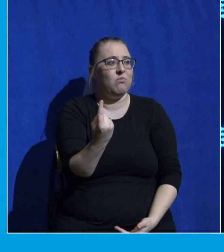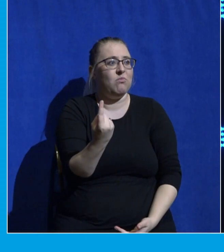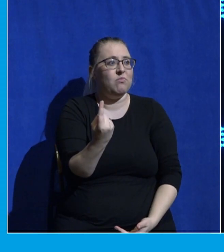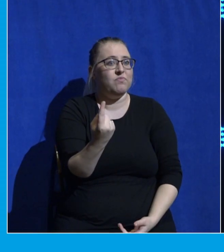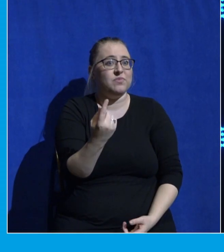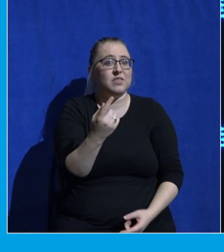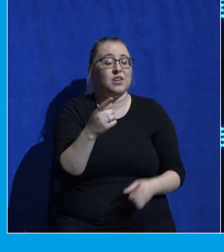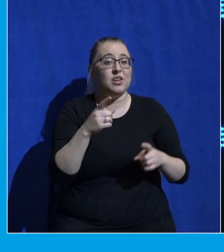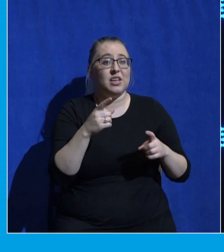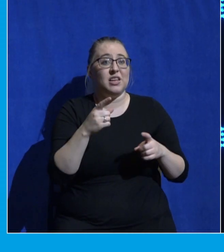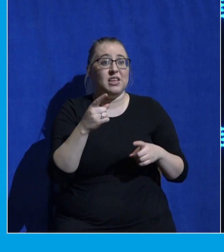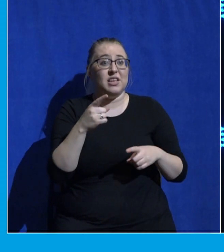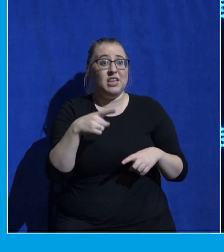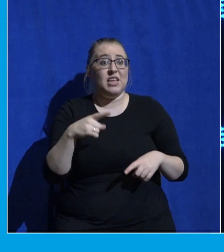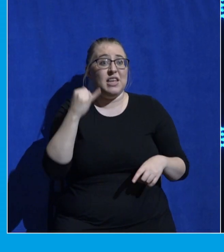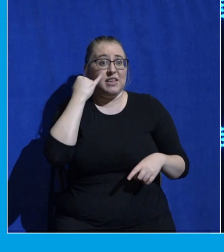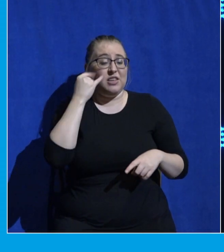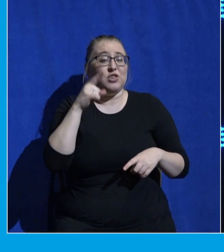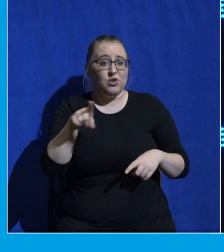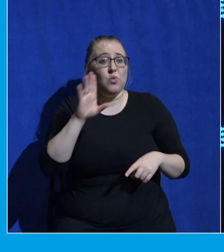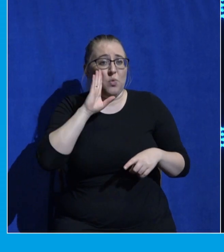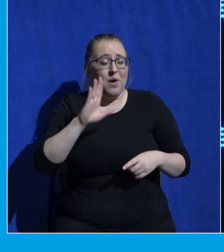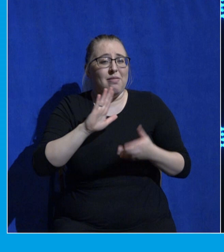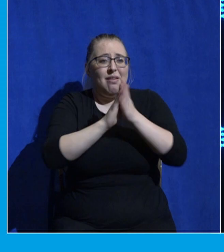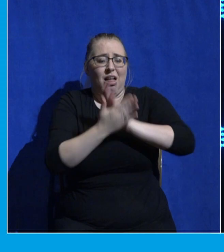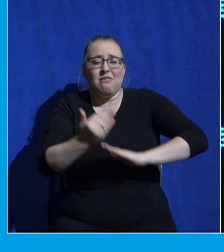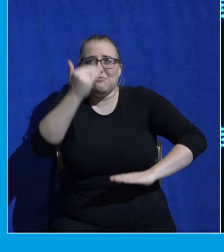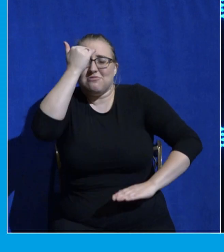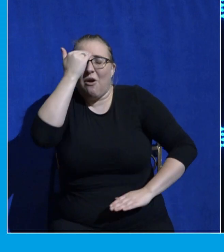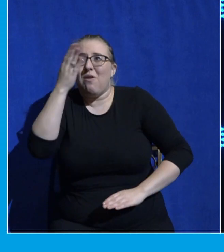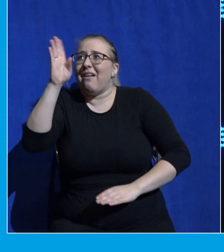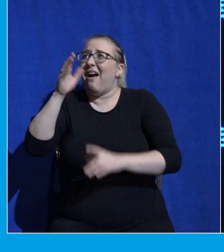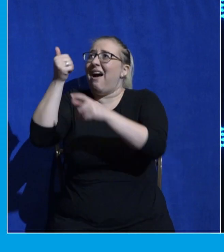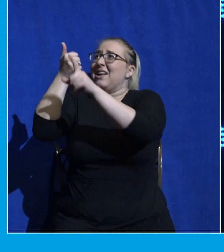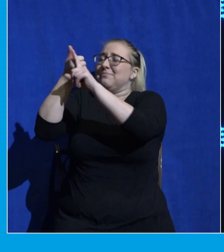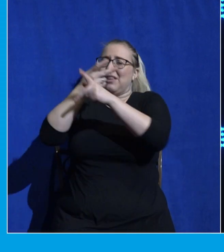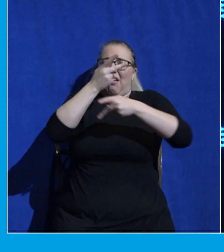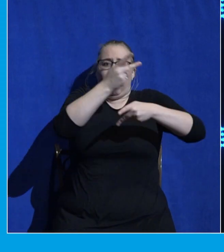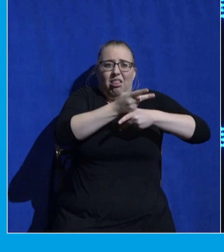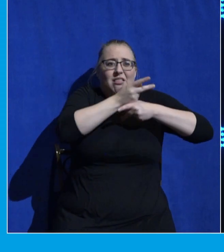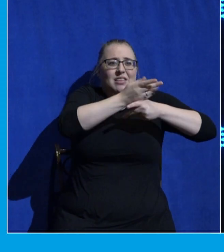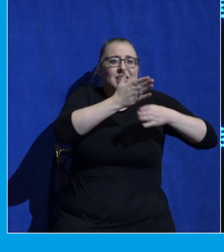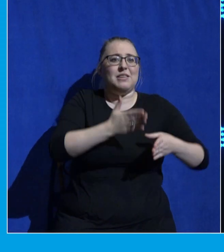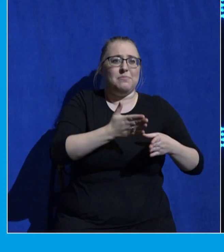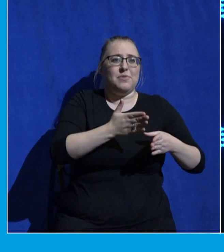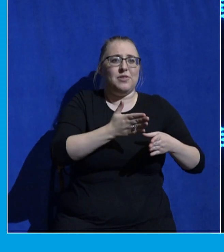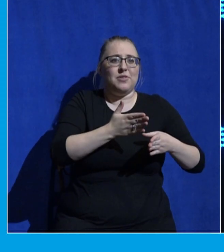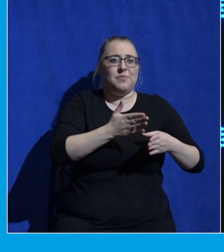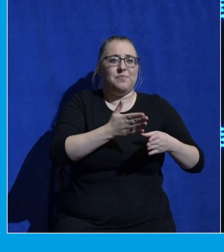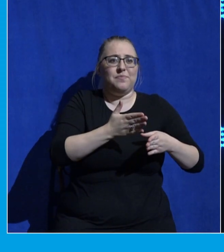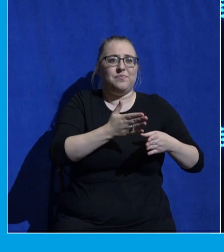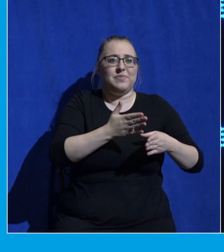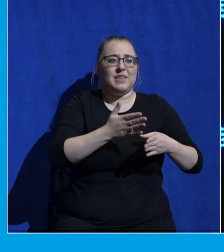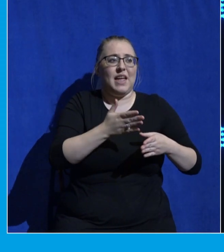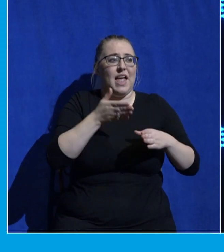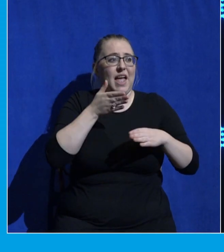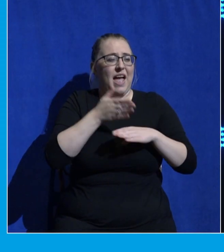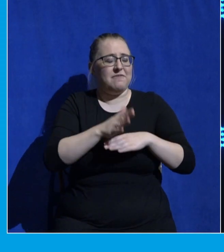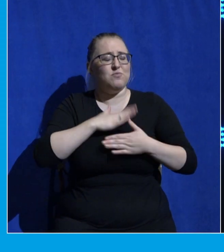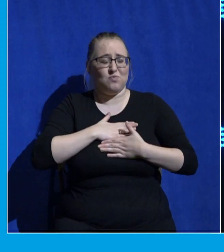know God as your keeper. This song becomes your song when you are willing to admit that you can't keep yourself.